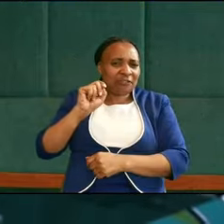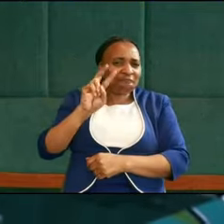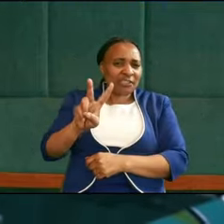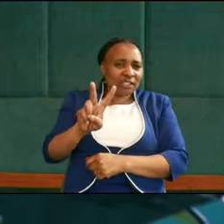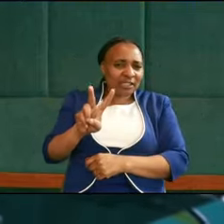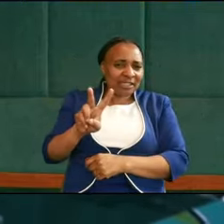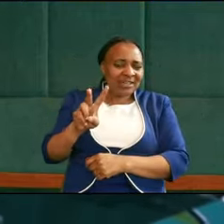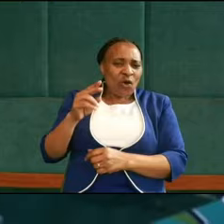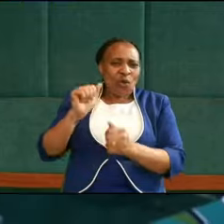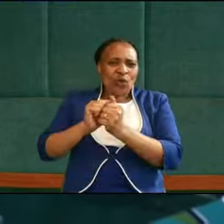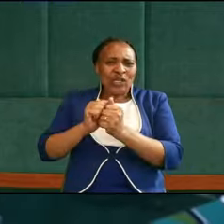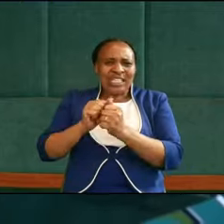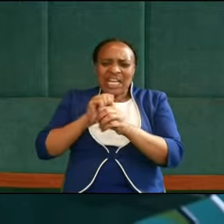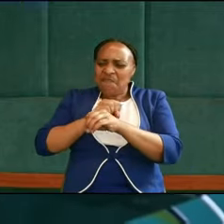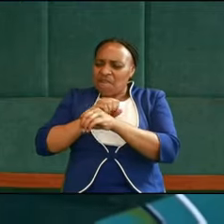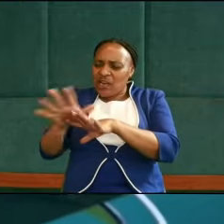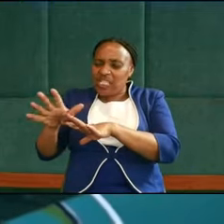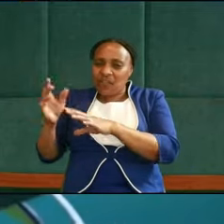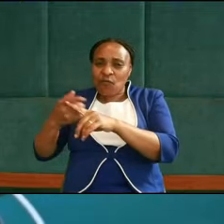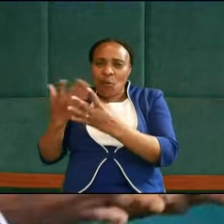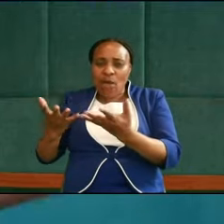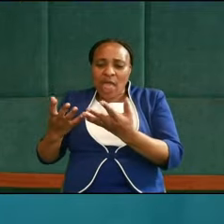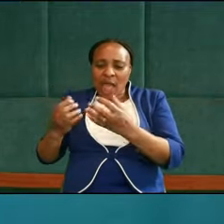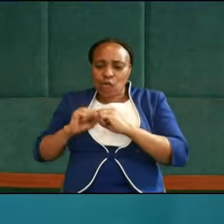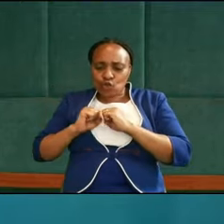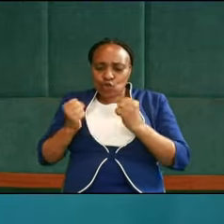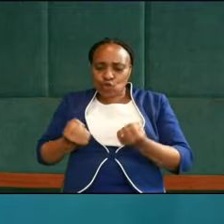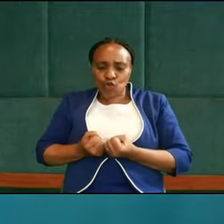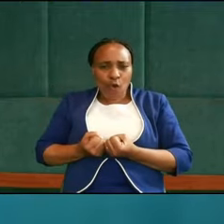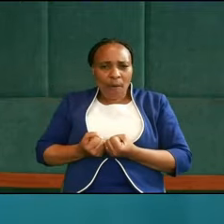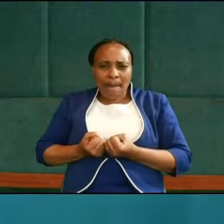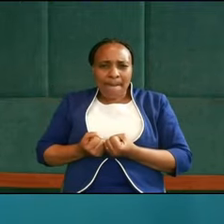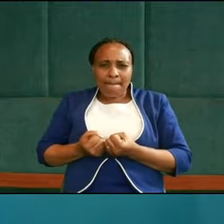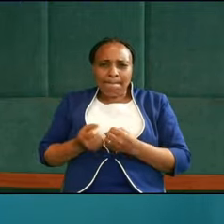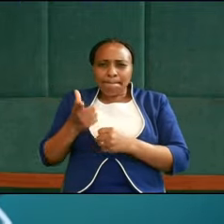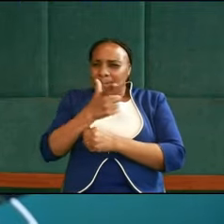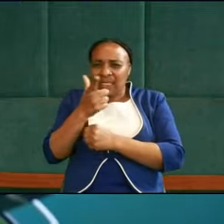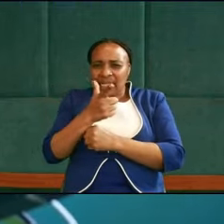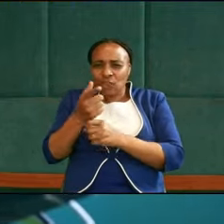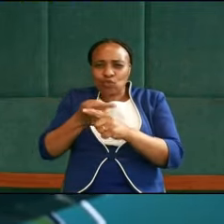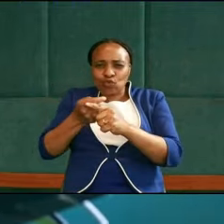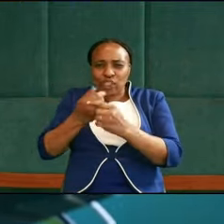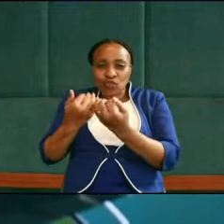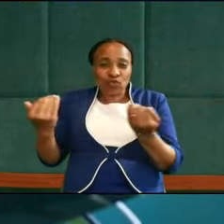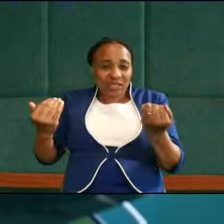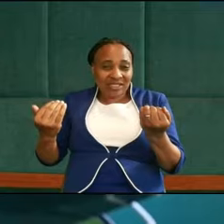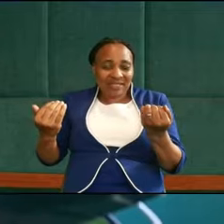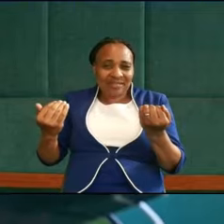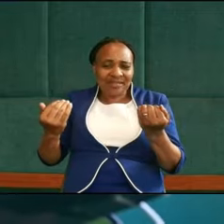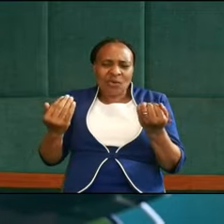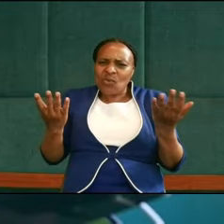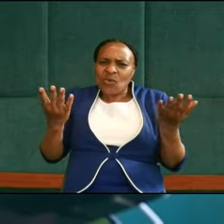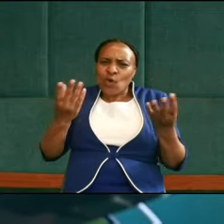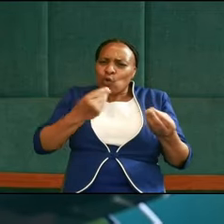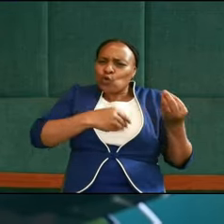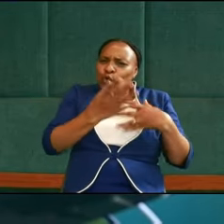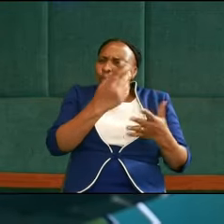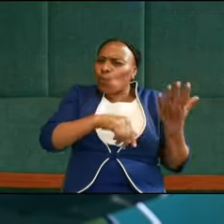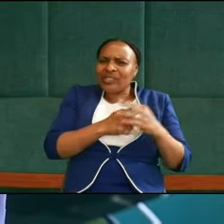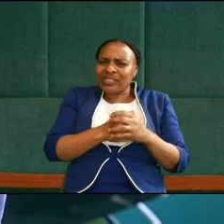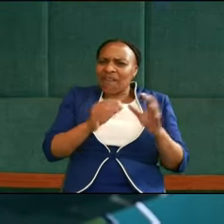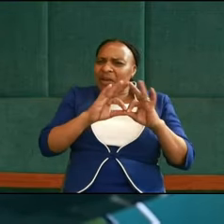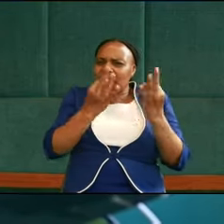the bewitching influence of social media to train the children. There is a sellout happening in the